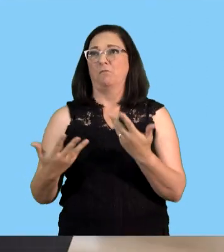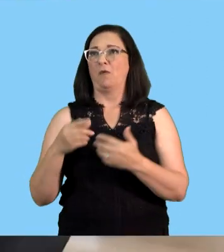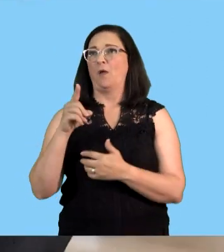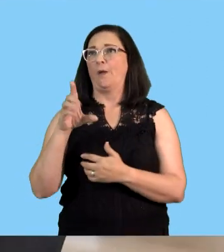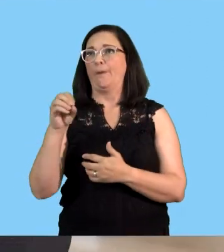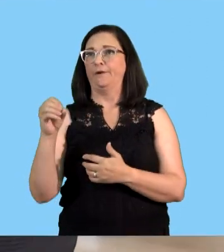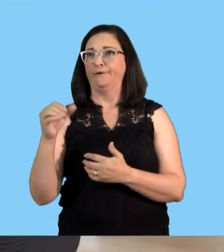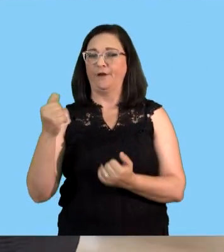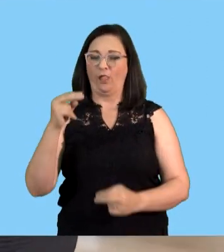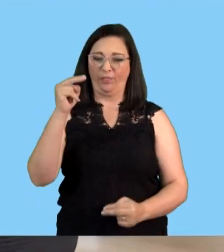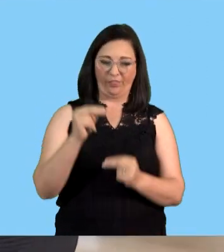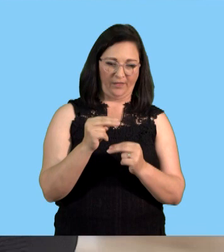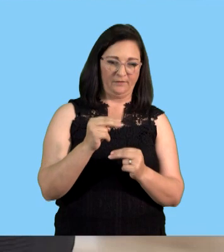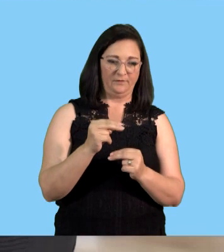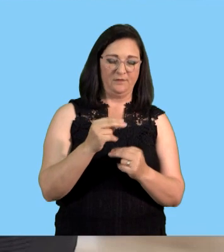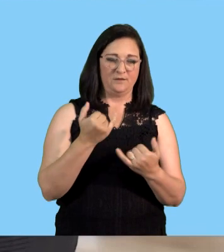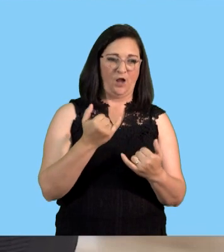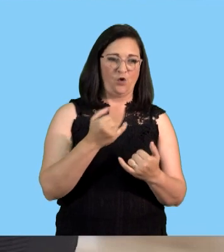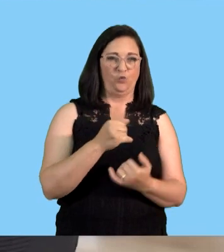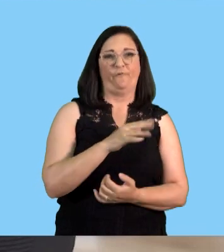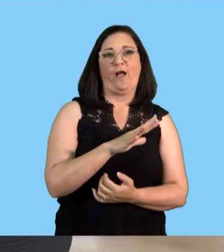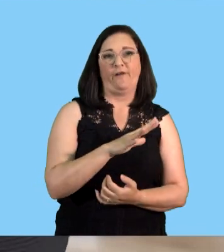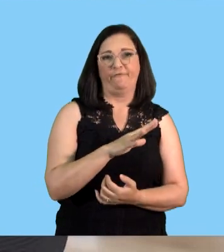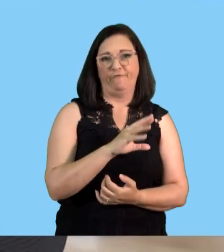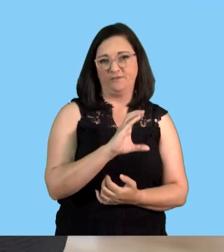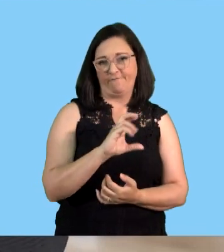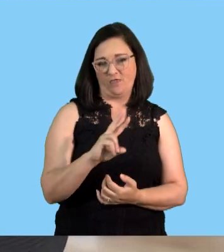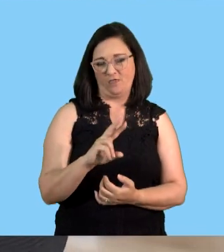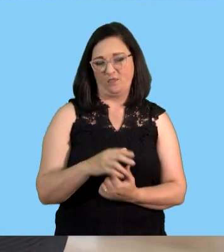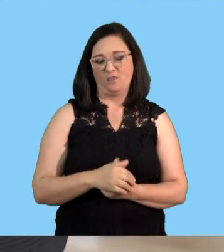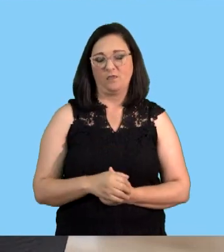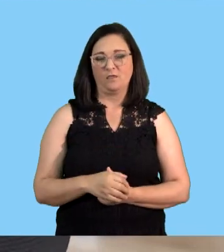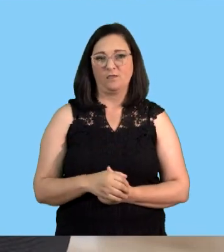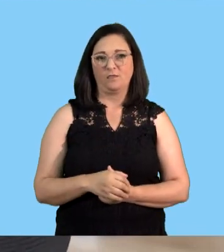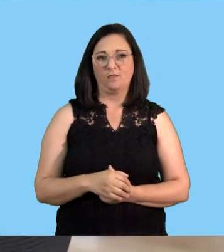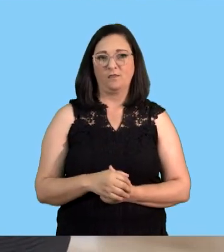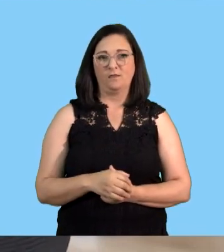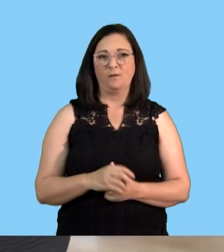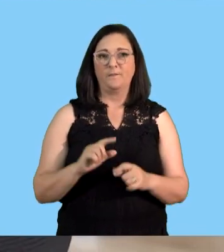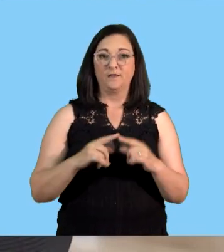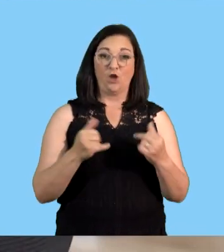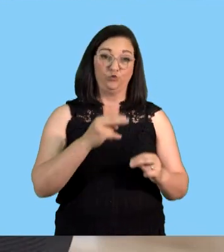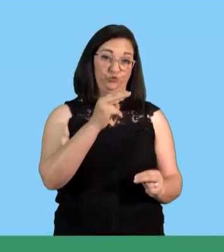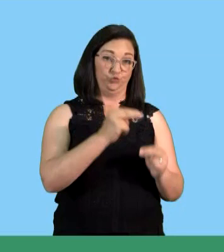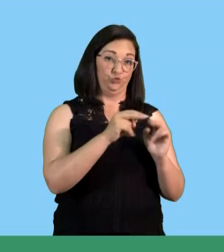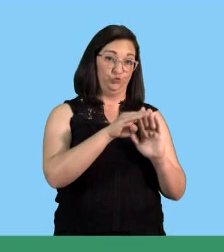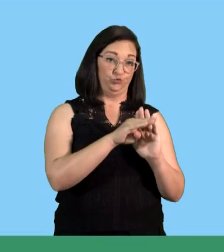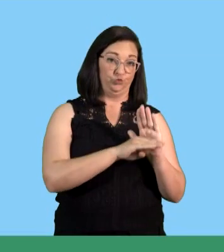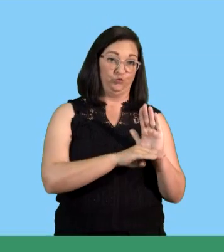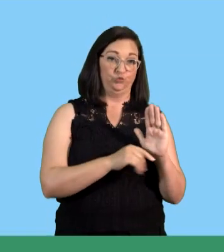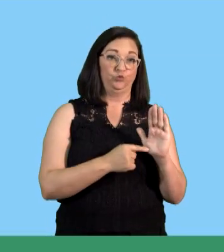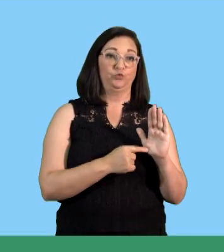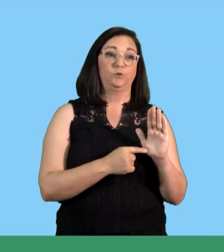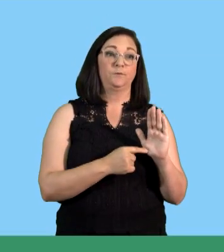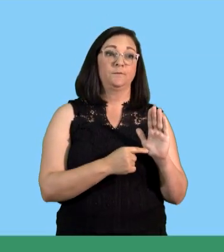got maybe 5 CVs of the shortlisted candidates that we need to call. Right, shortlisted candidates